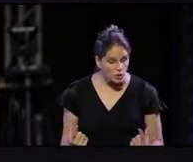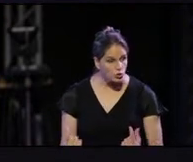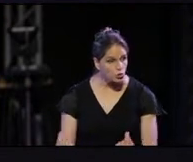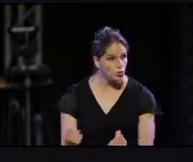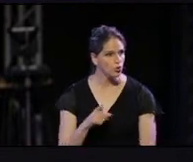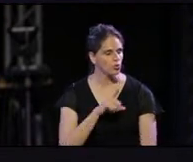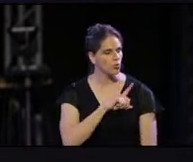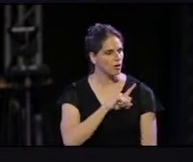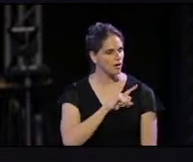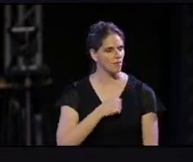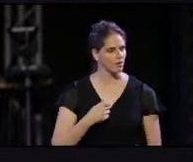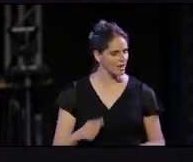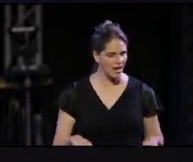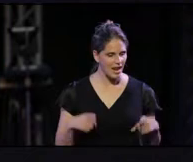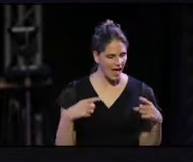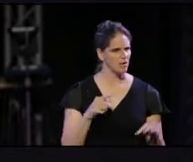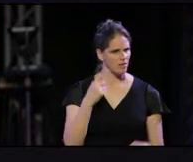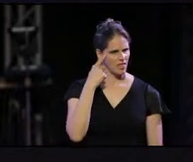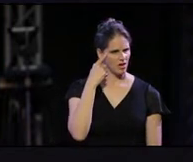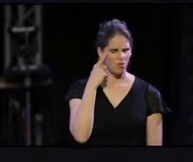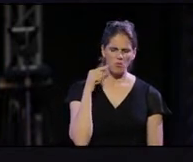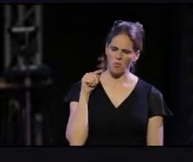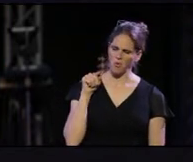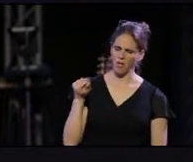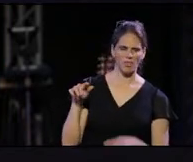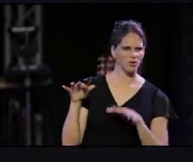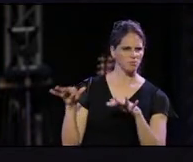lives are transformed.